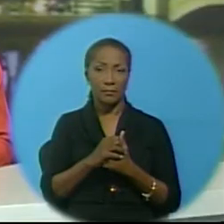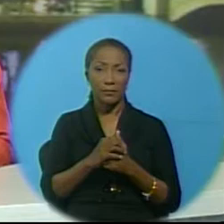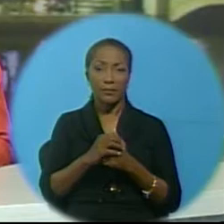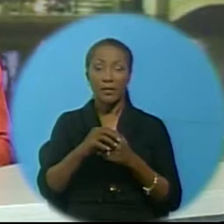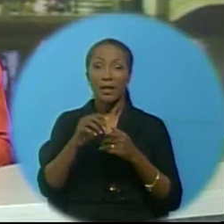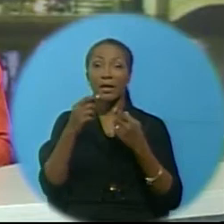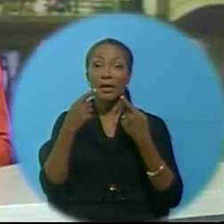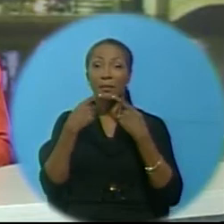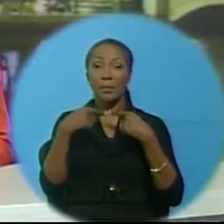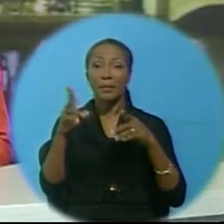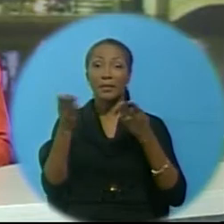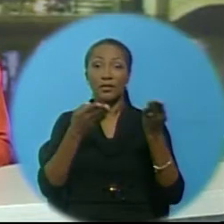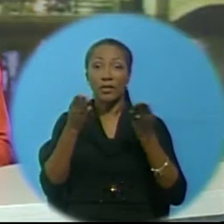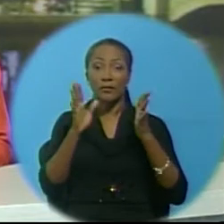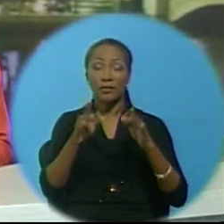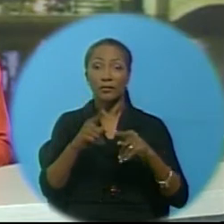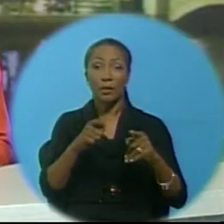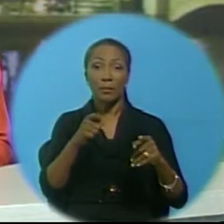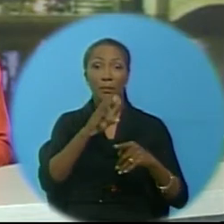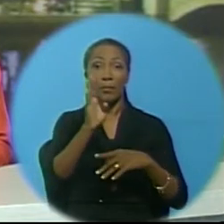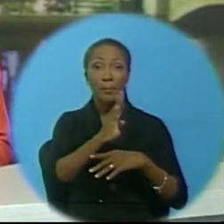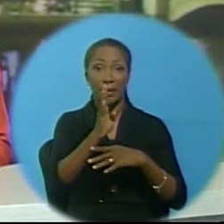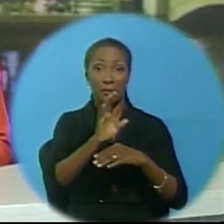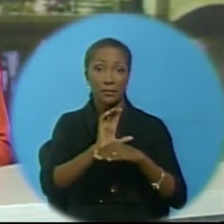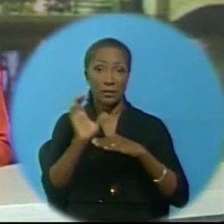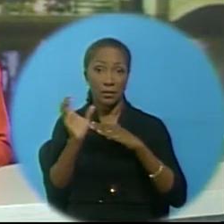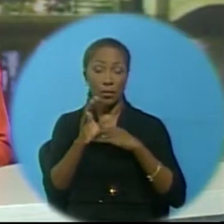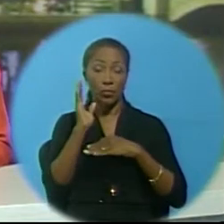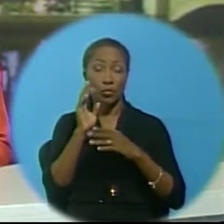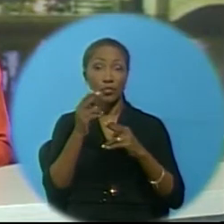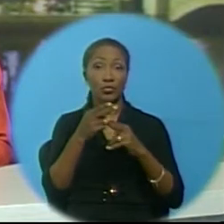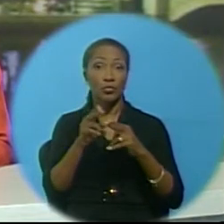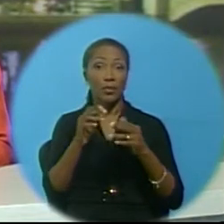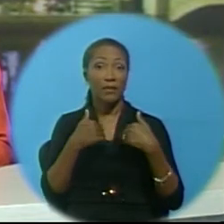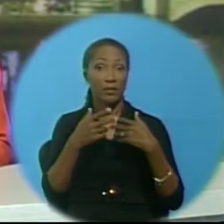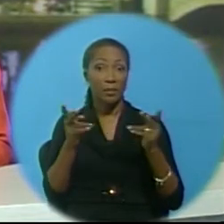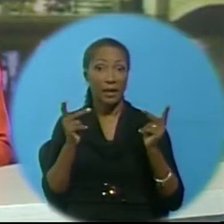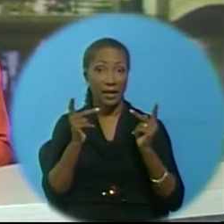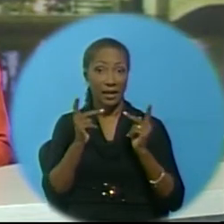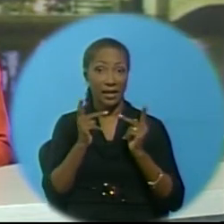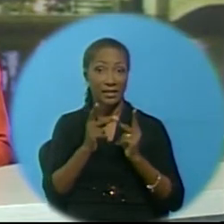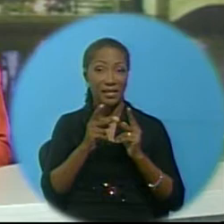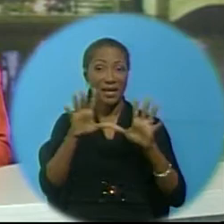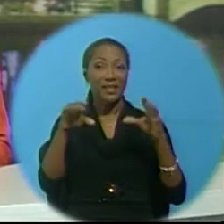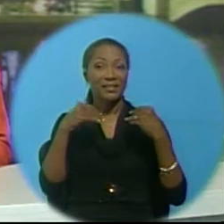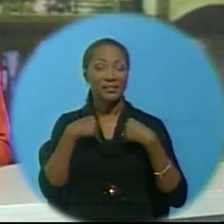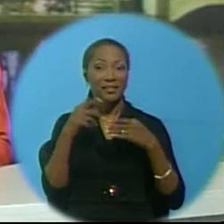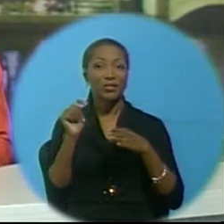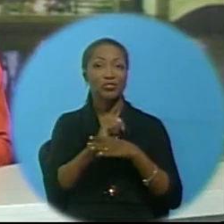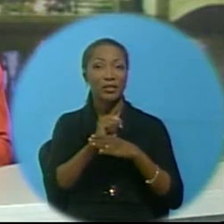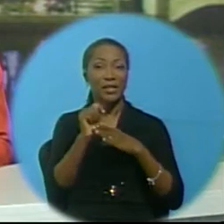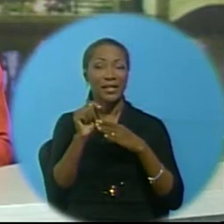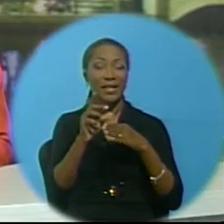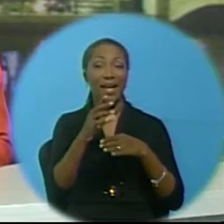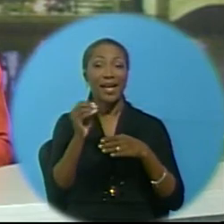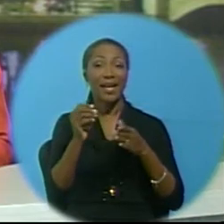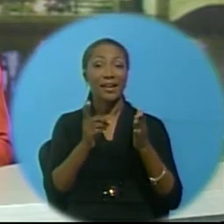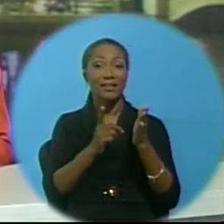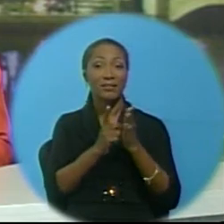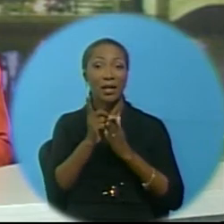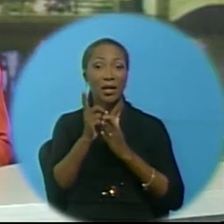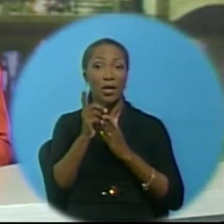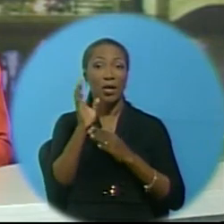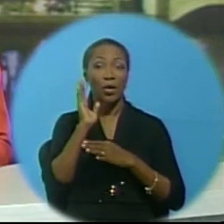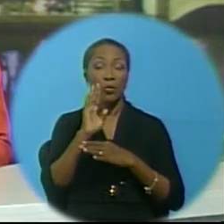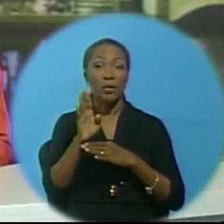Public servants from Barbados and the region will soon have a place where they can access strategic training and development. It will come with the